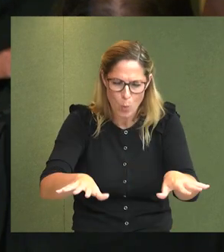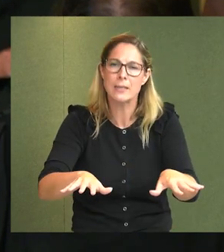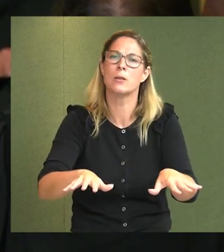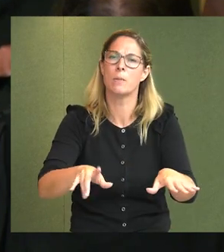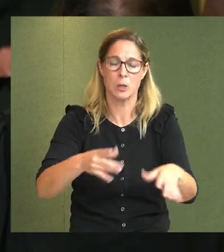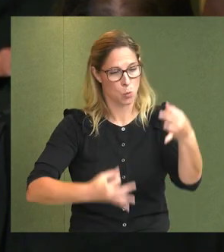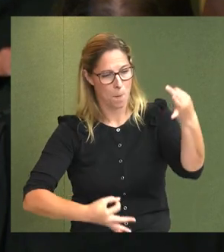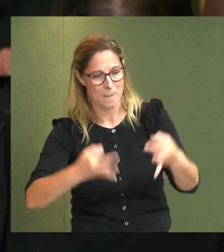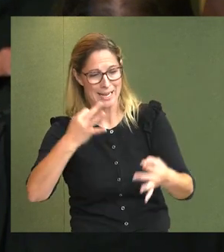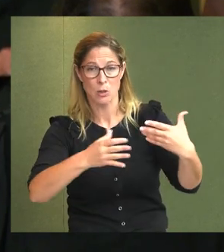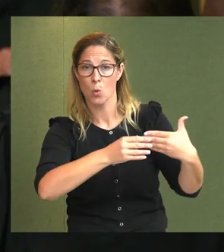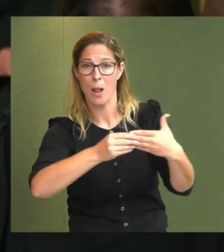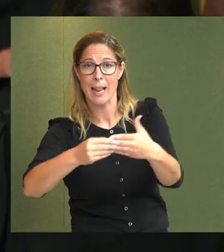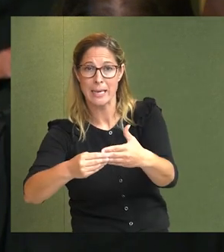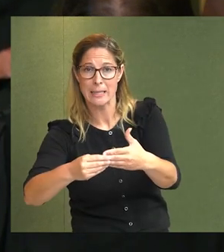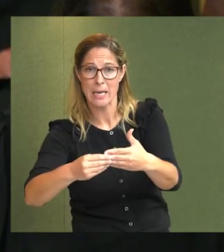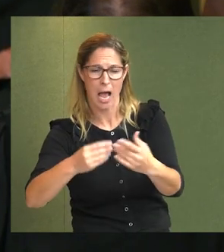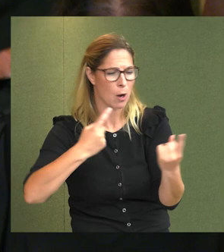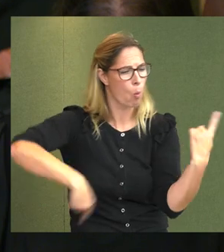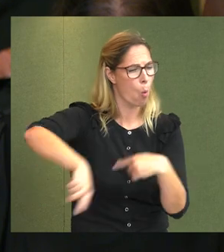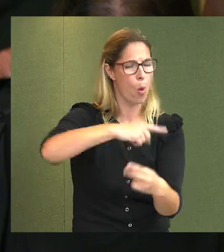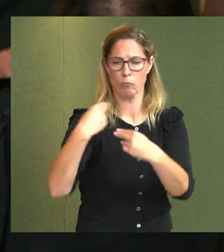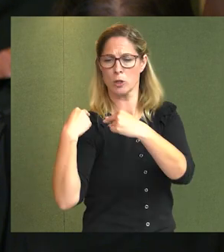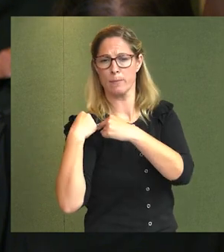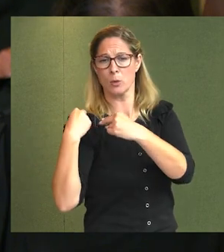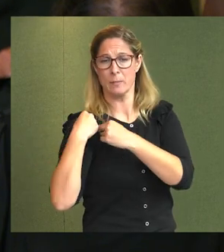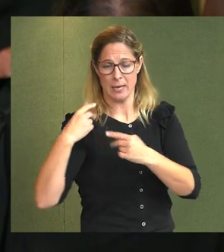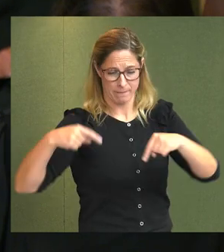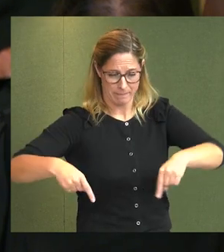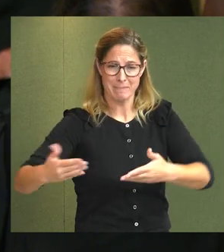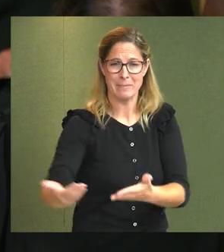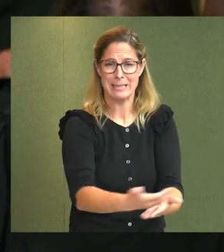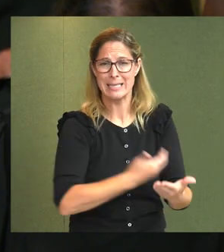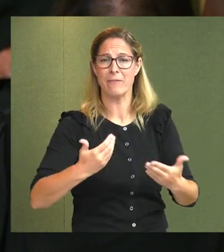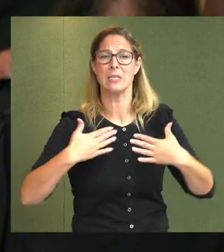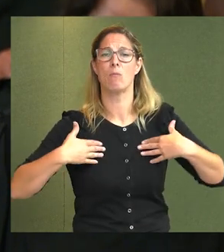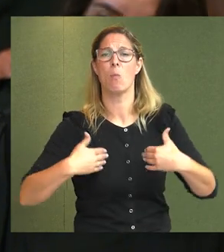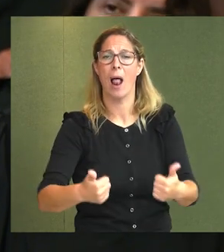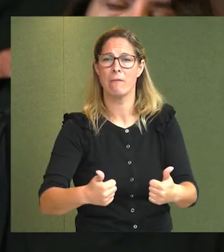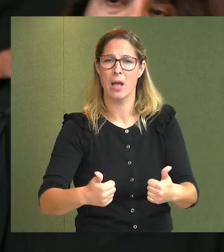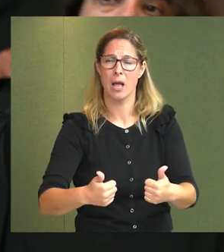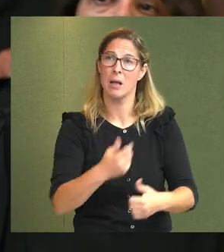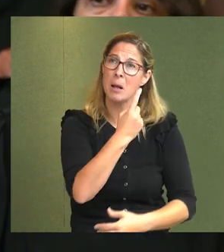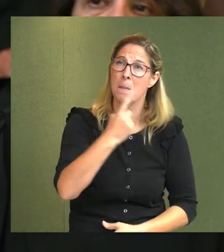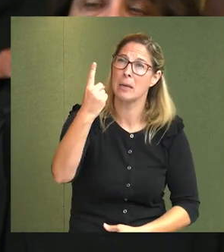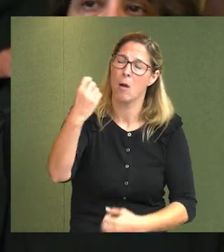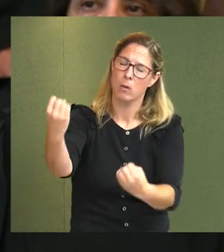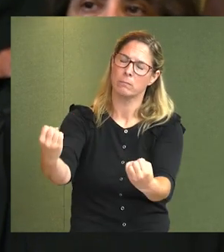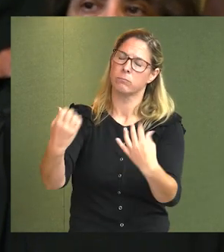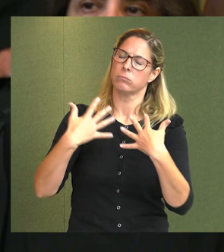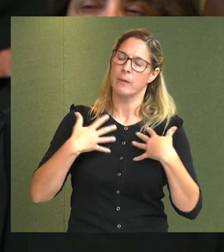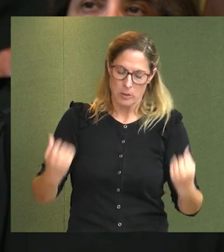have responsibility for its safety and its welfare. May God give us all the strength to do our duty and the love to do it